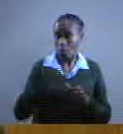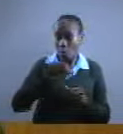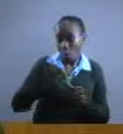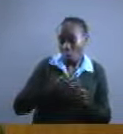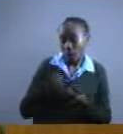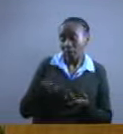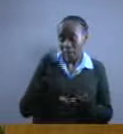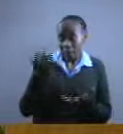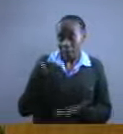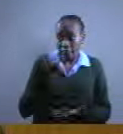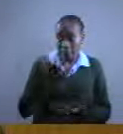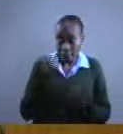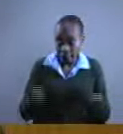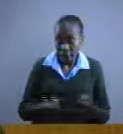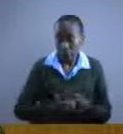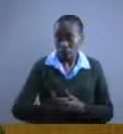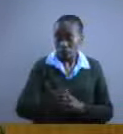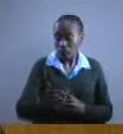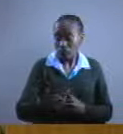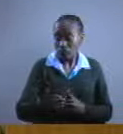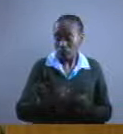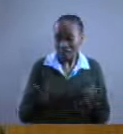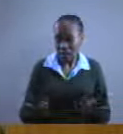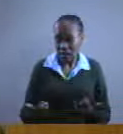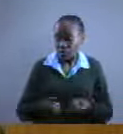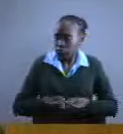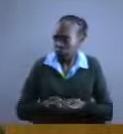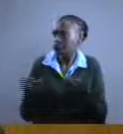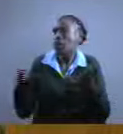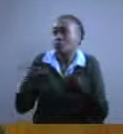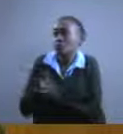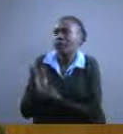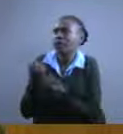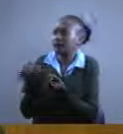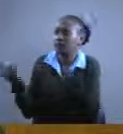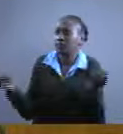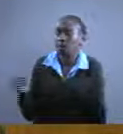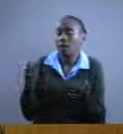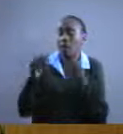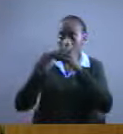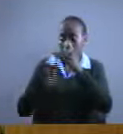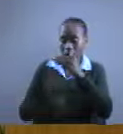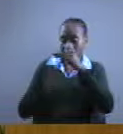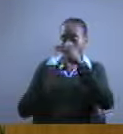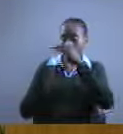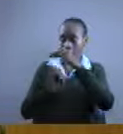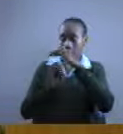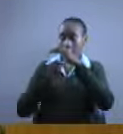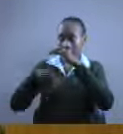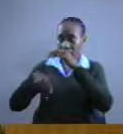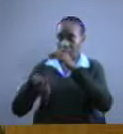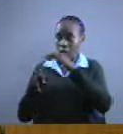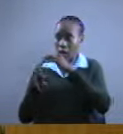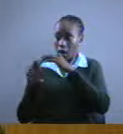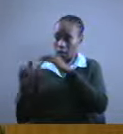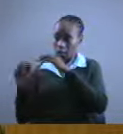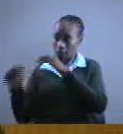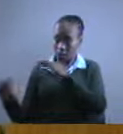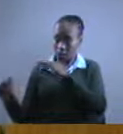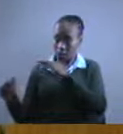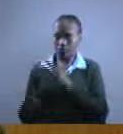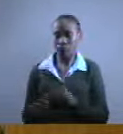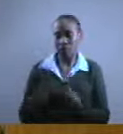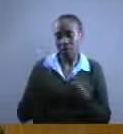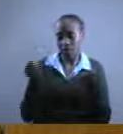and production rights are now being granted under the MPRDA. Several transfers among oil